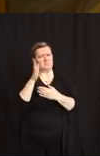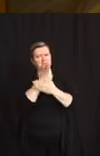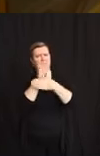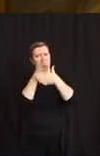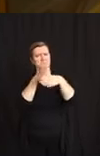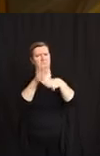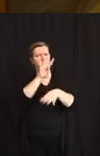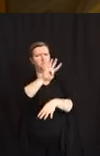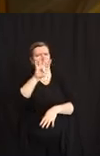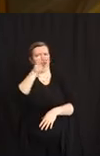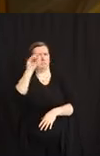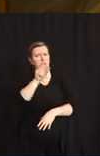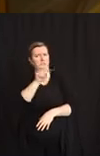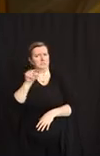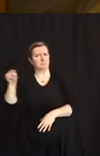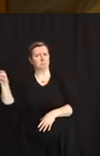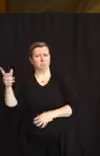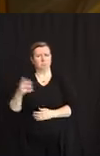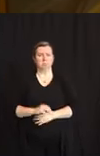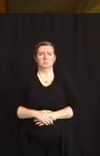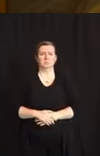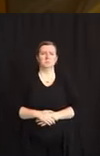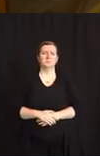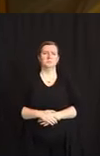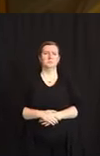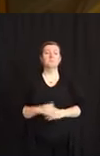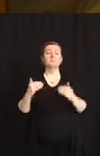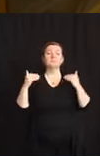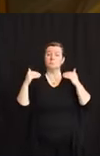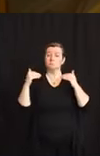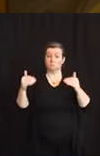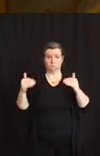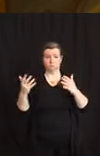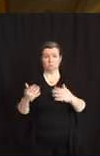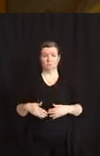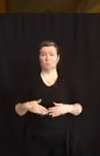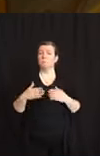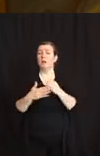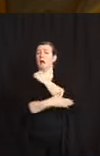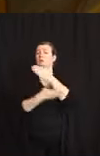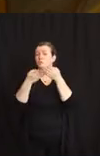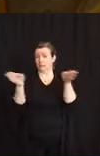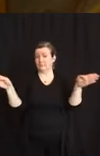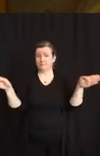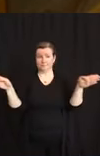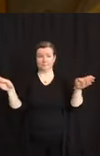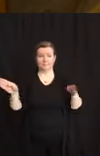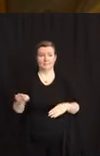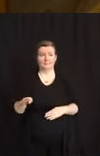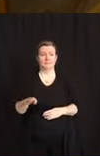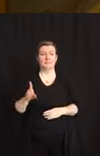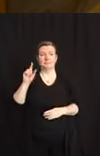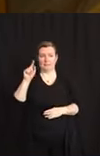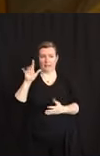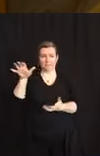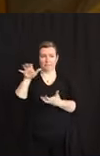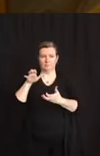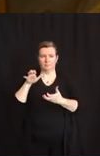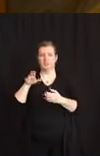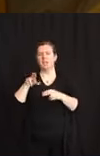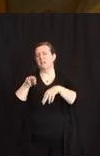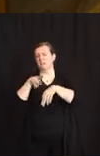This completes my daily report, but I want to share some national data on increasing calls to poison control centers. The hotlines